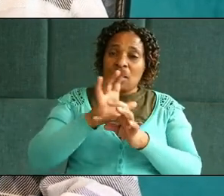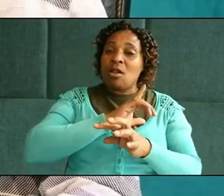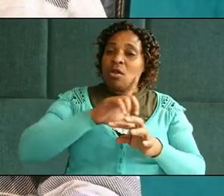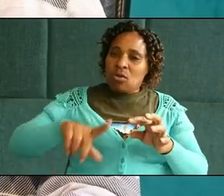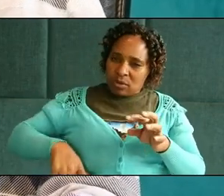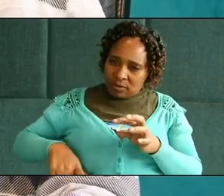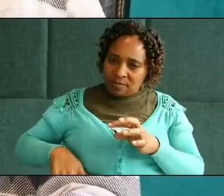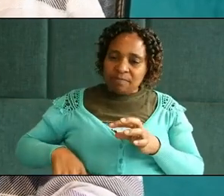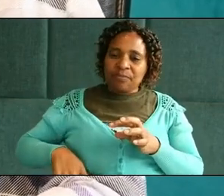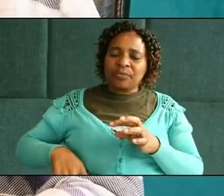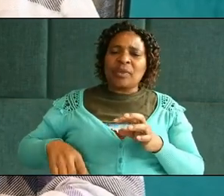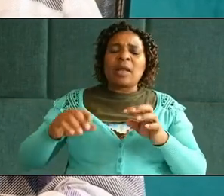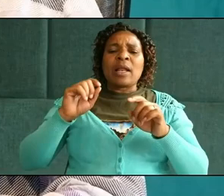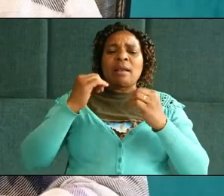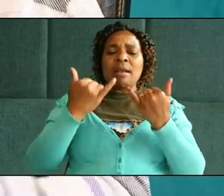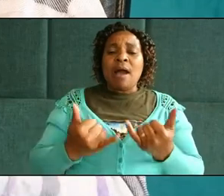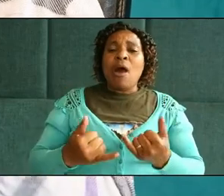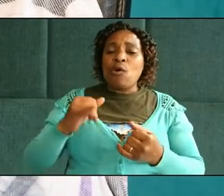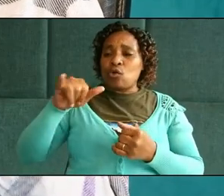Joshua